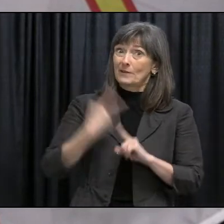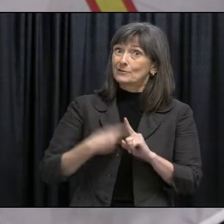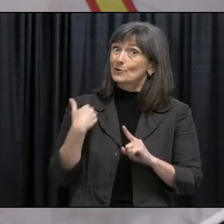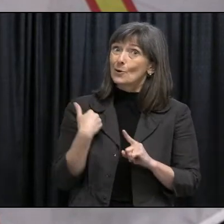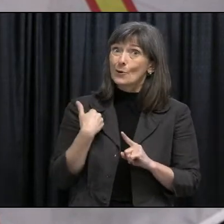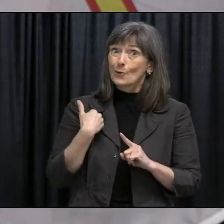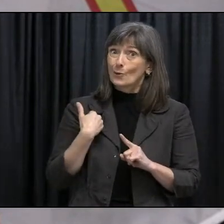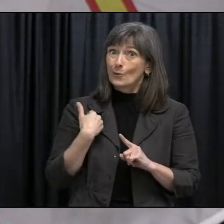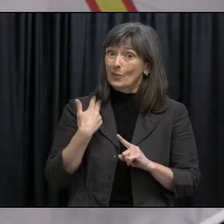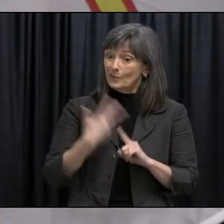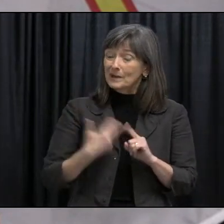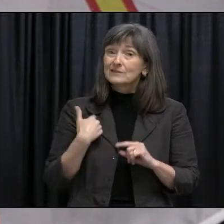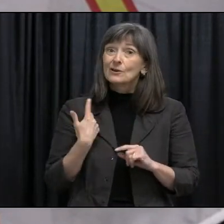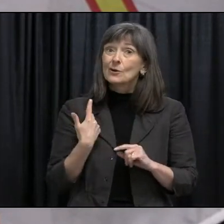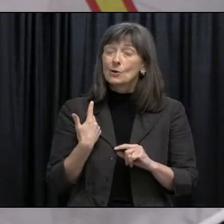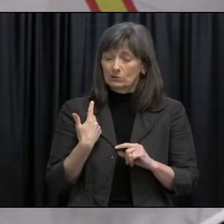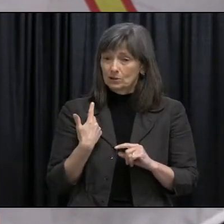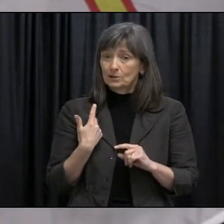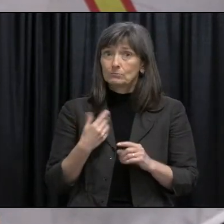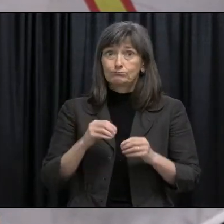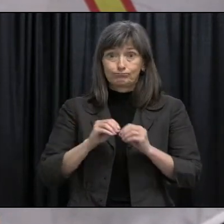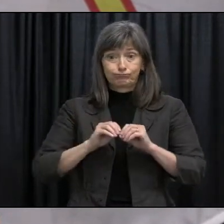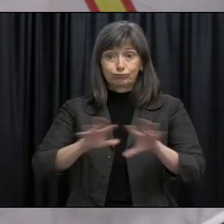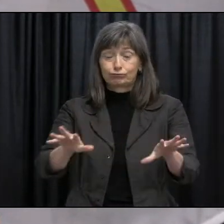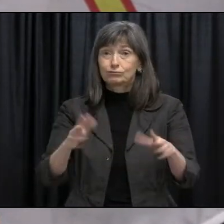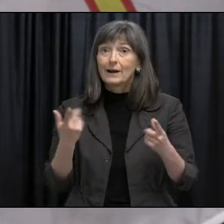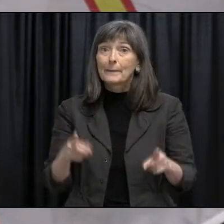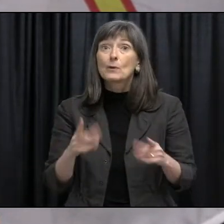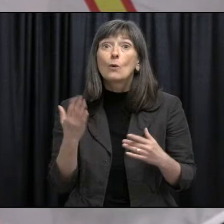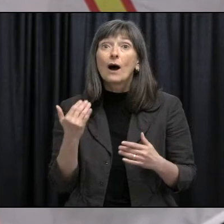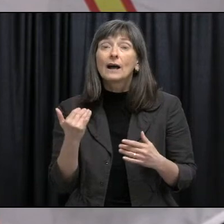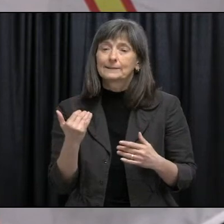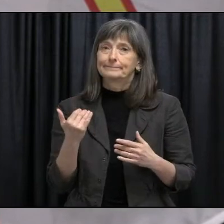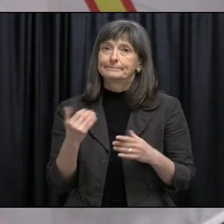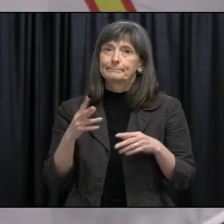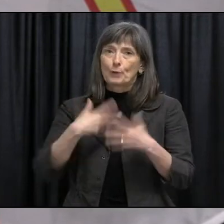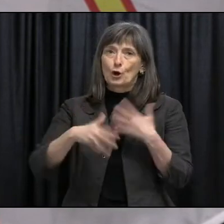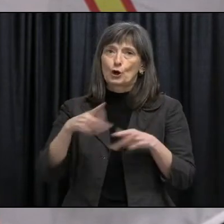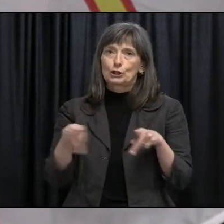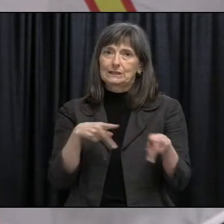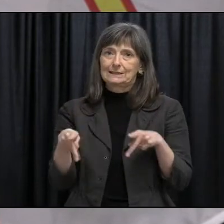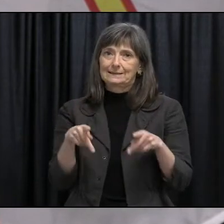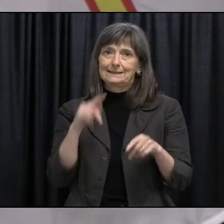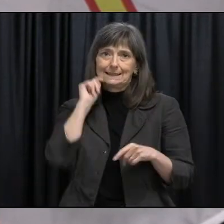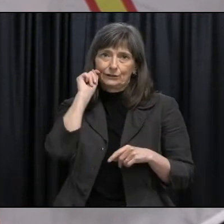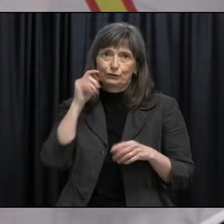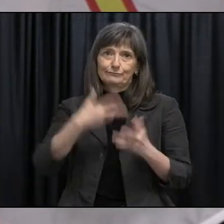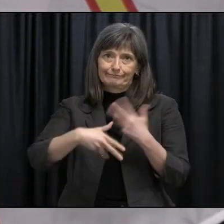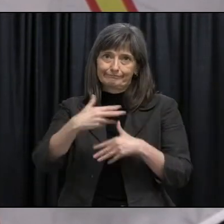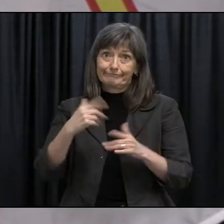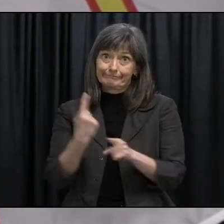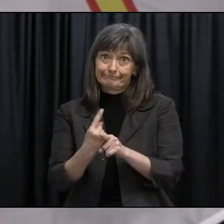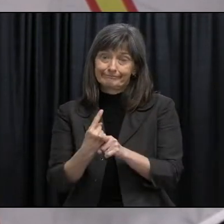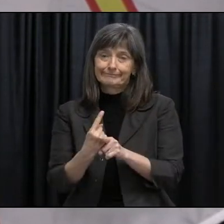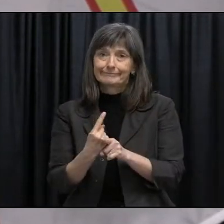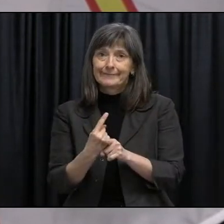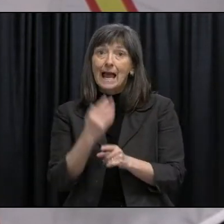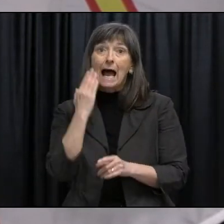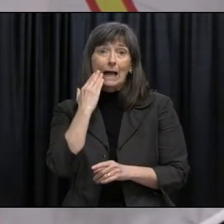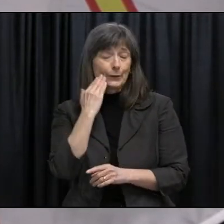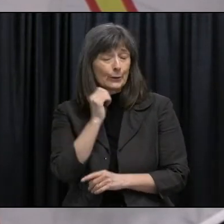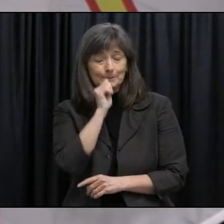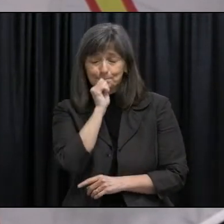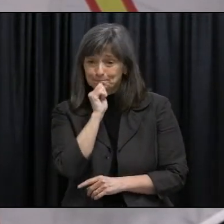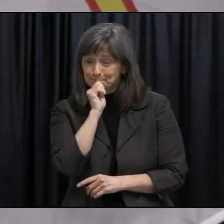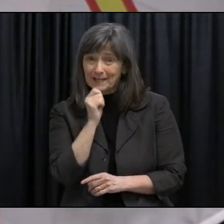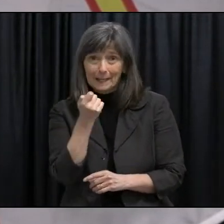the spread of that outbreak. Each day, the light at the end of the tunnel gets brighter. We need everyone to hold on a bit longer.